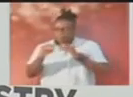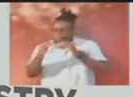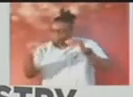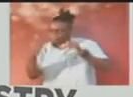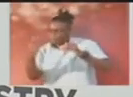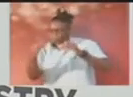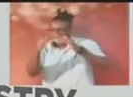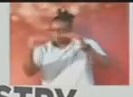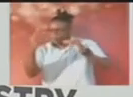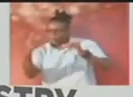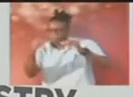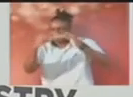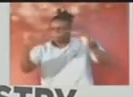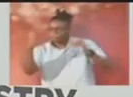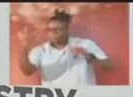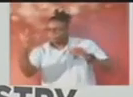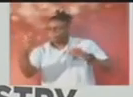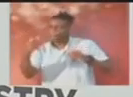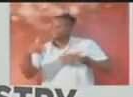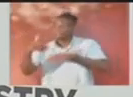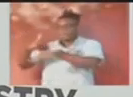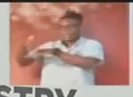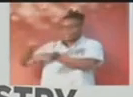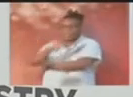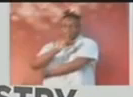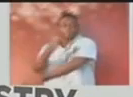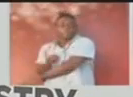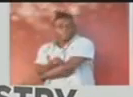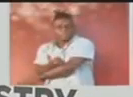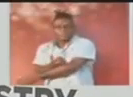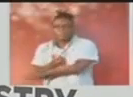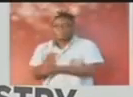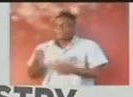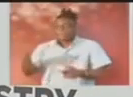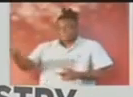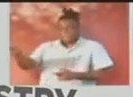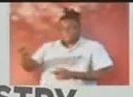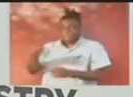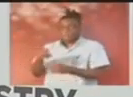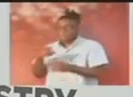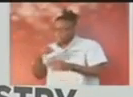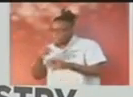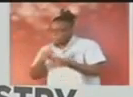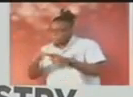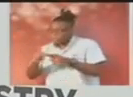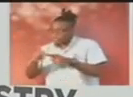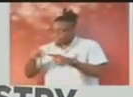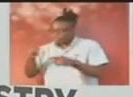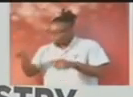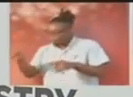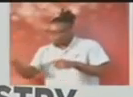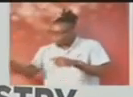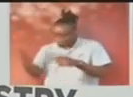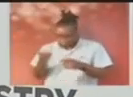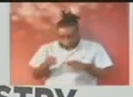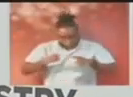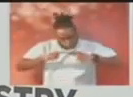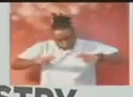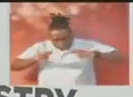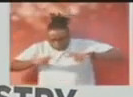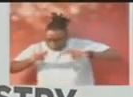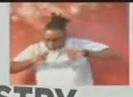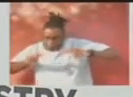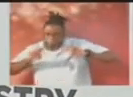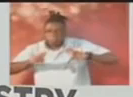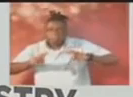only after this is done it can even be considered by WHO. As data at the moment of